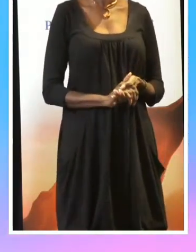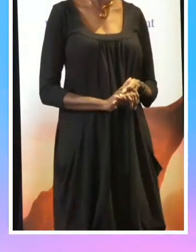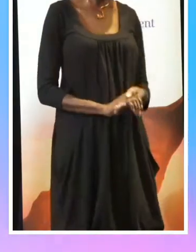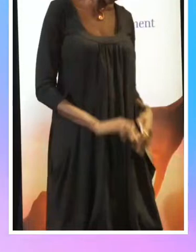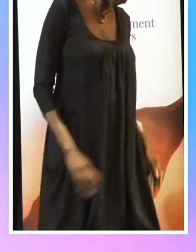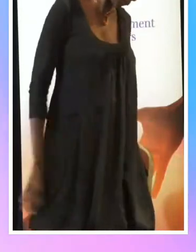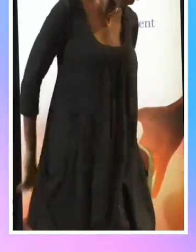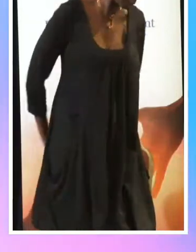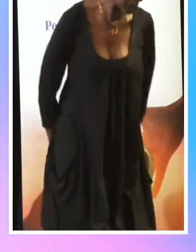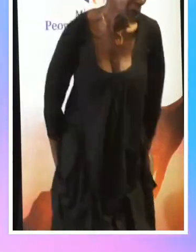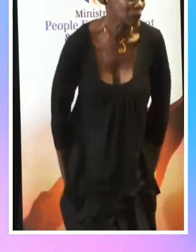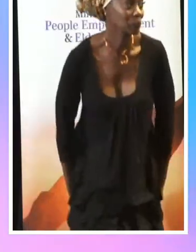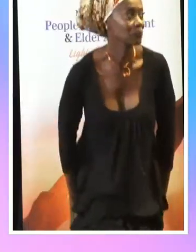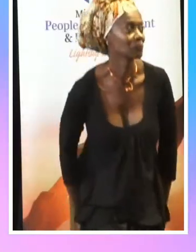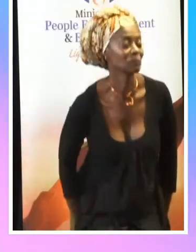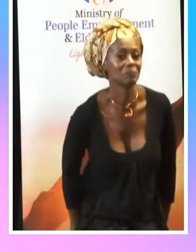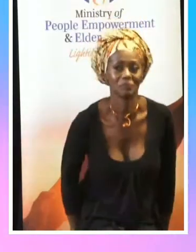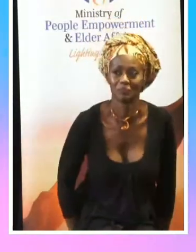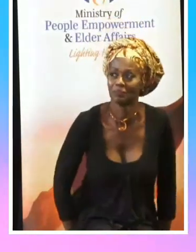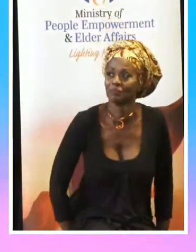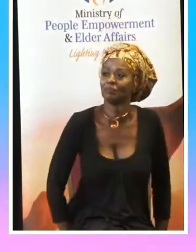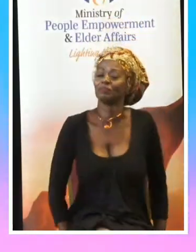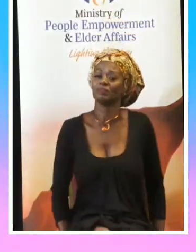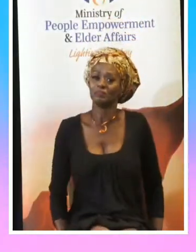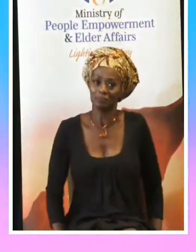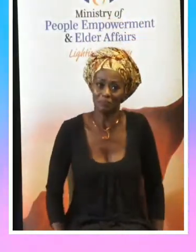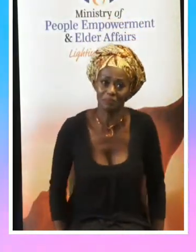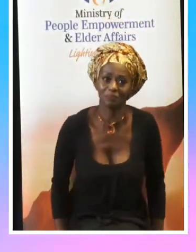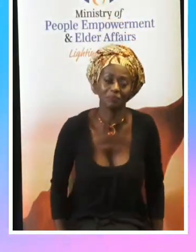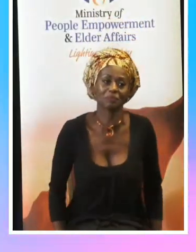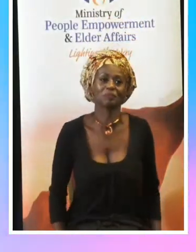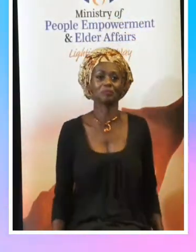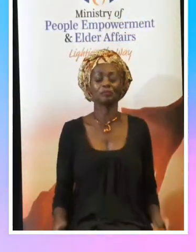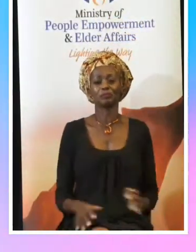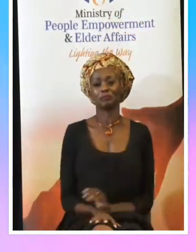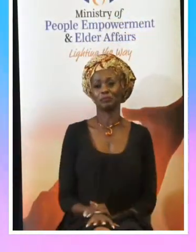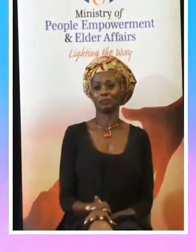See, I said a few questions. You good? Yeah, I'm